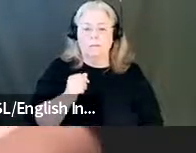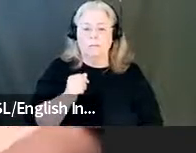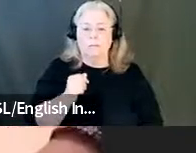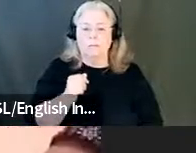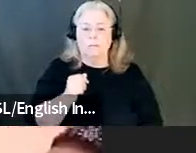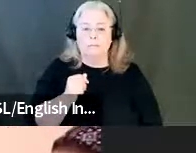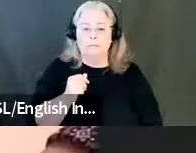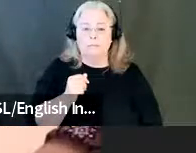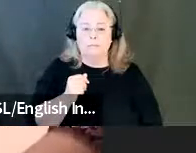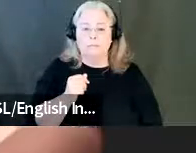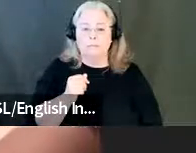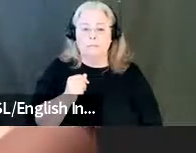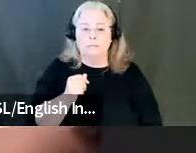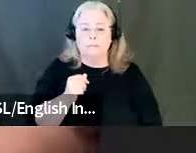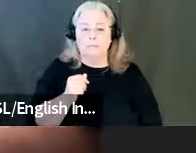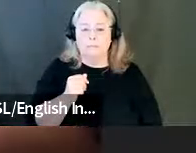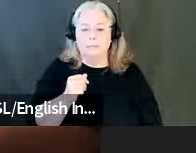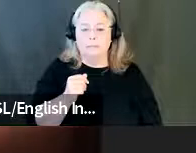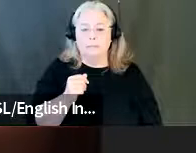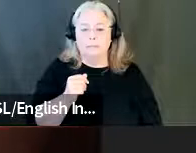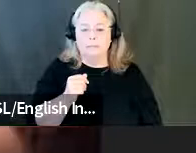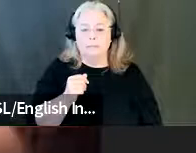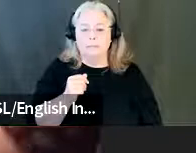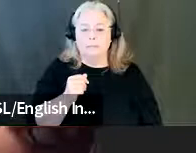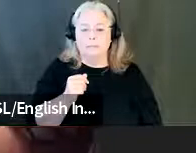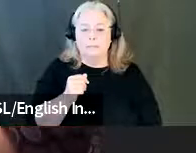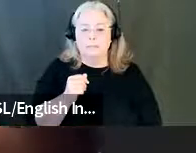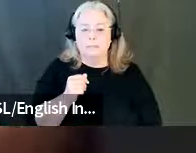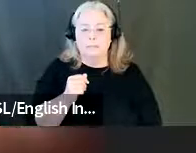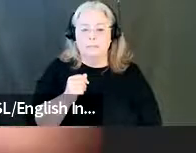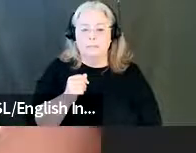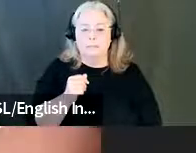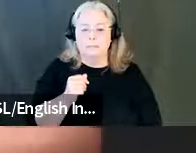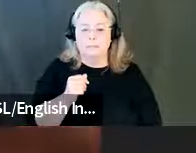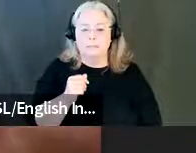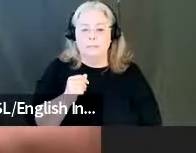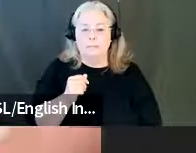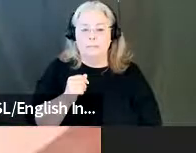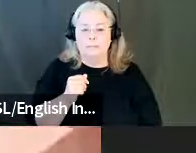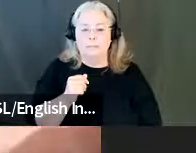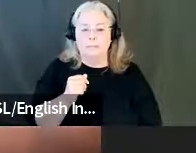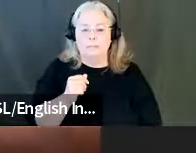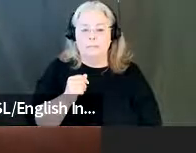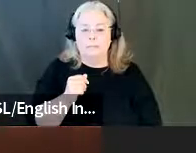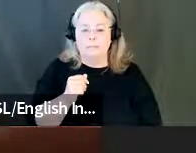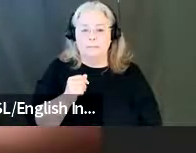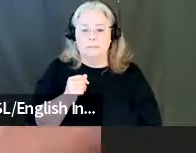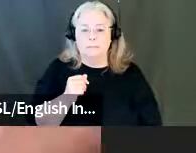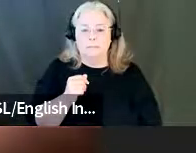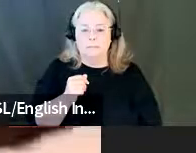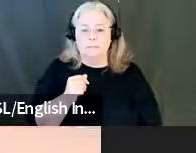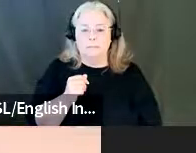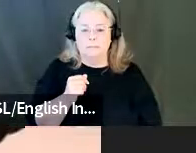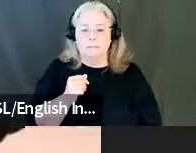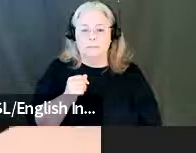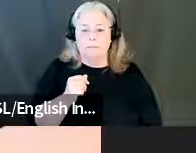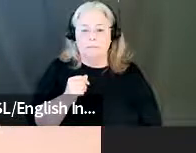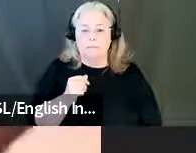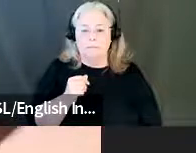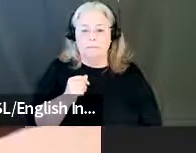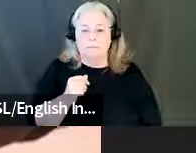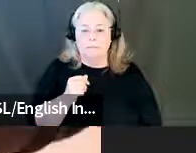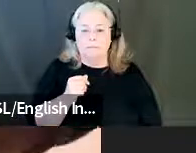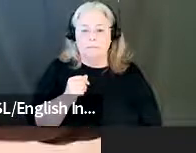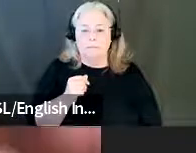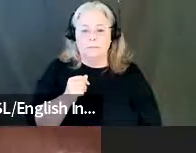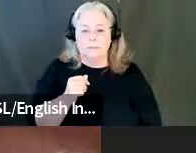I'm going to take this piece off. Just want to make sure that you understand that. Just use your